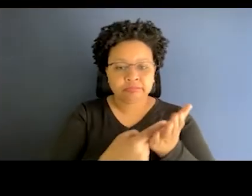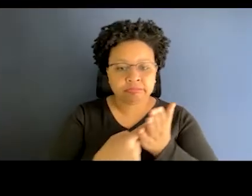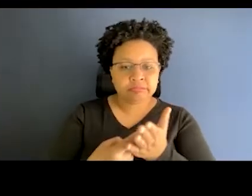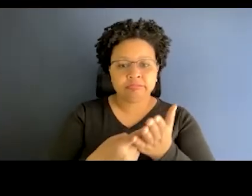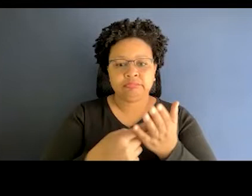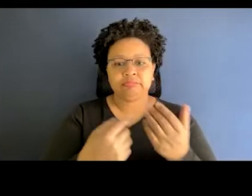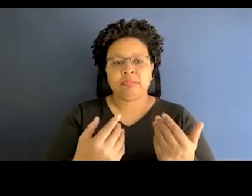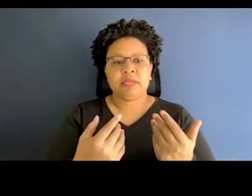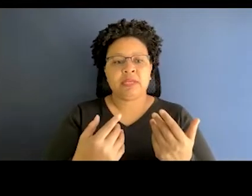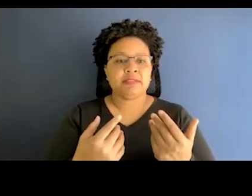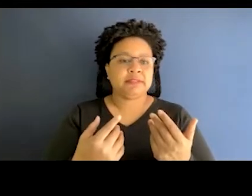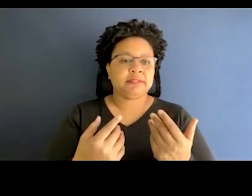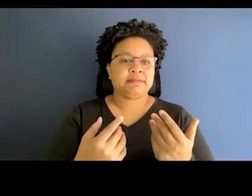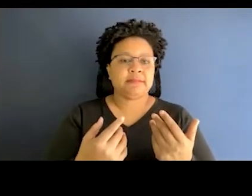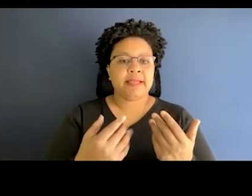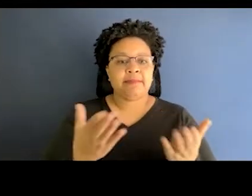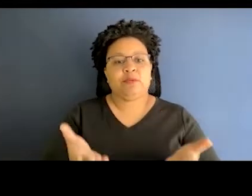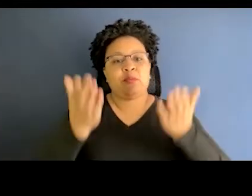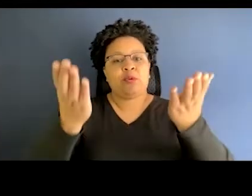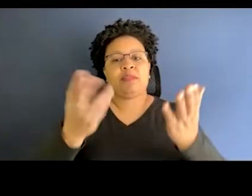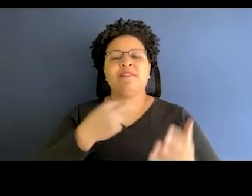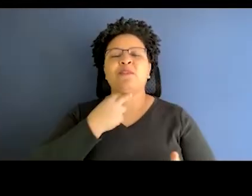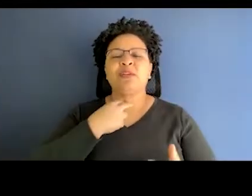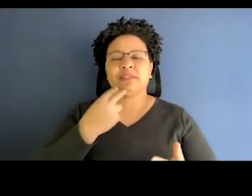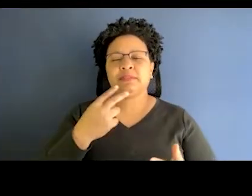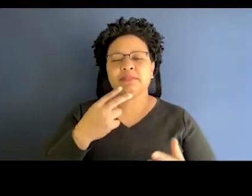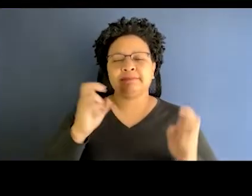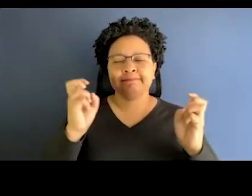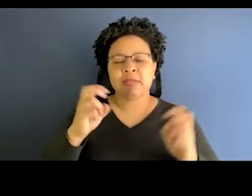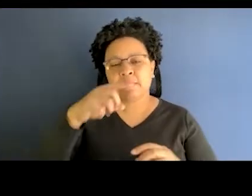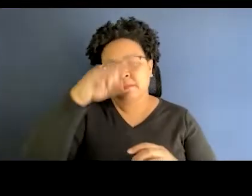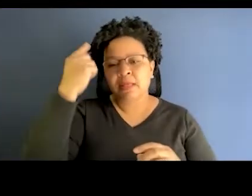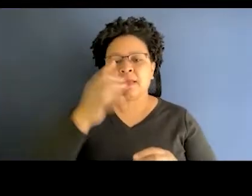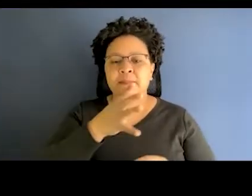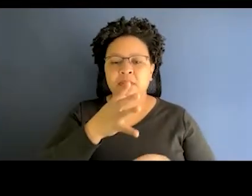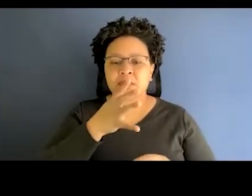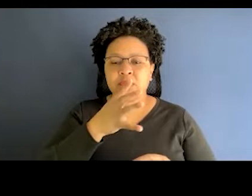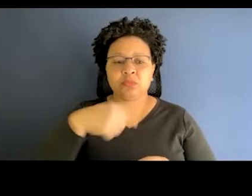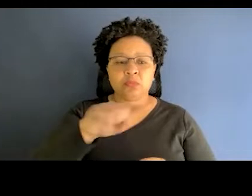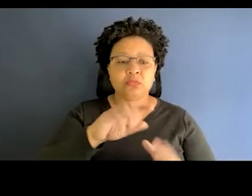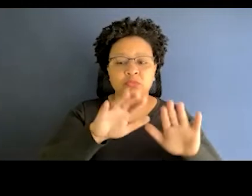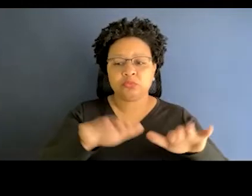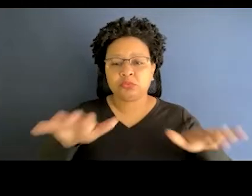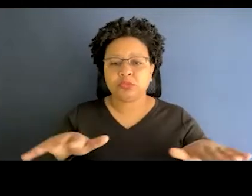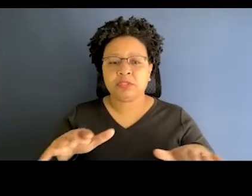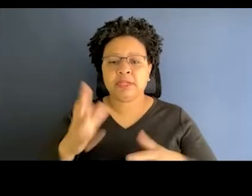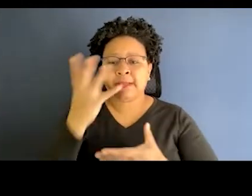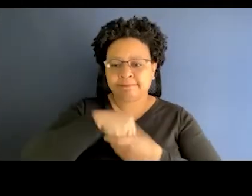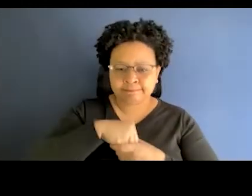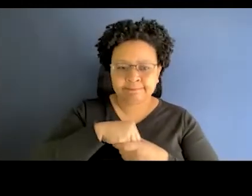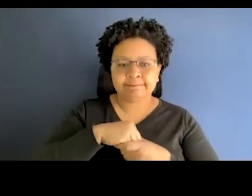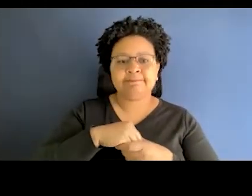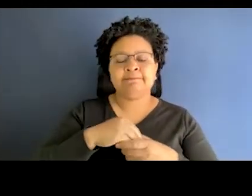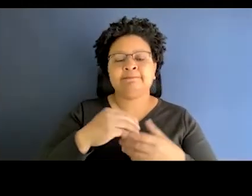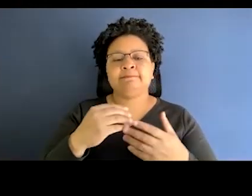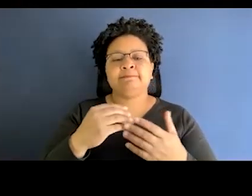uplifting the voices of Black mothers of children on the autism spectrum. With that,